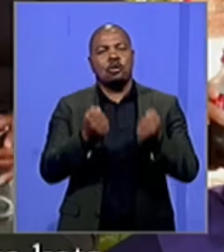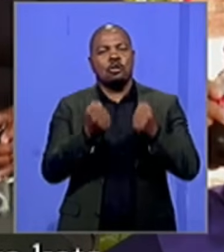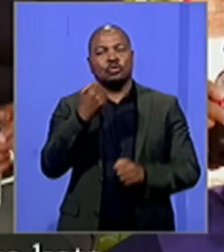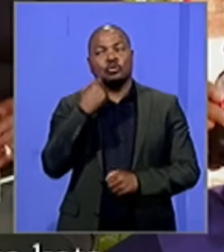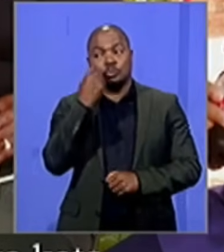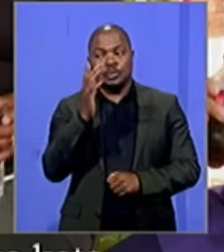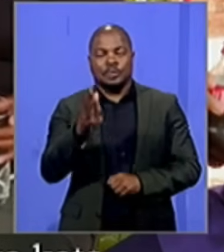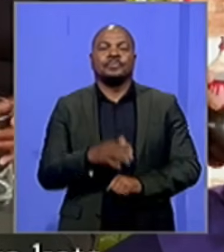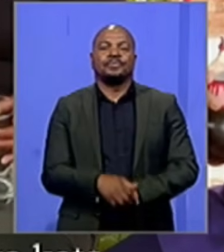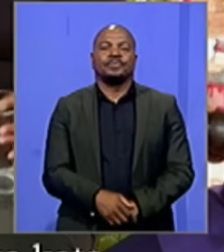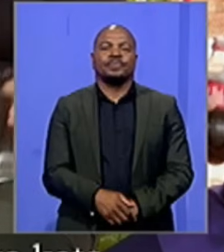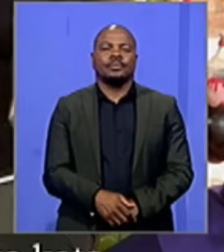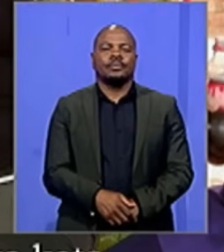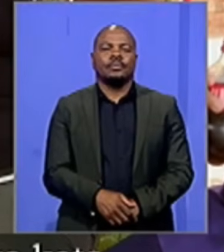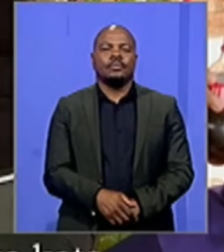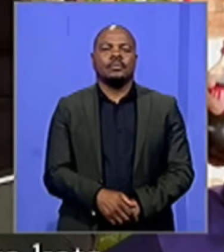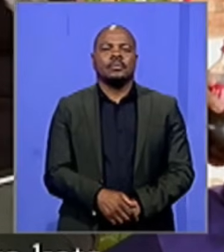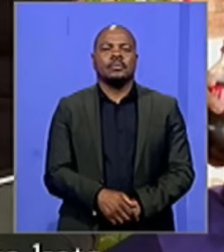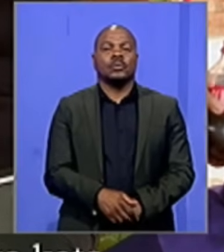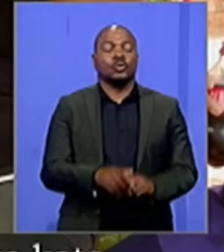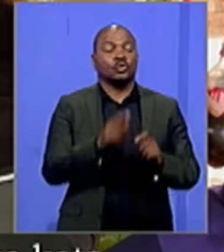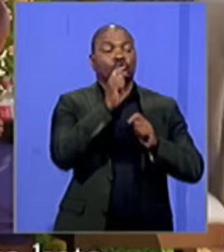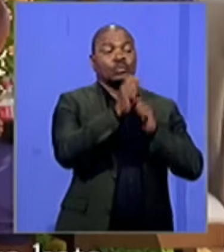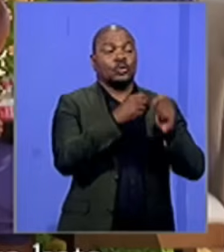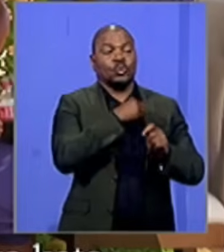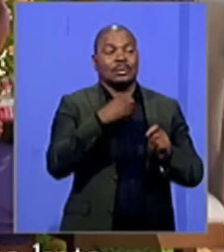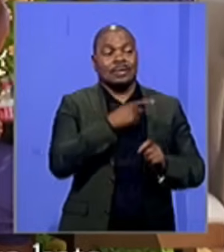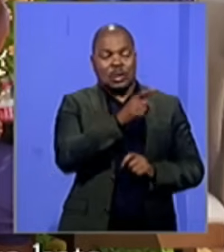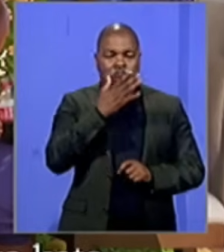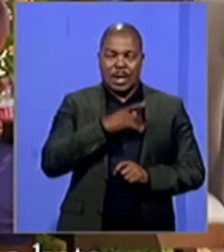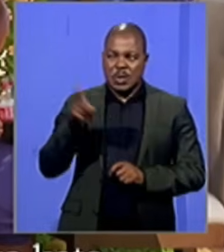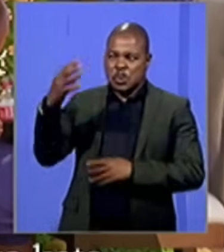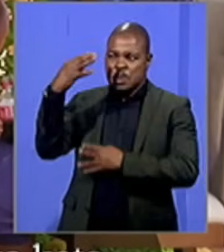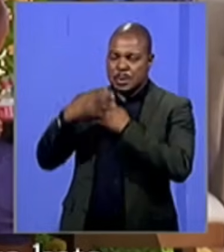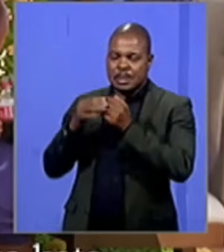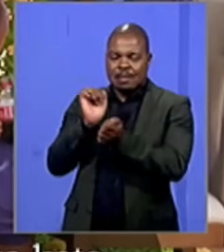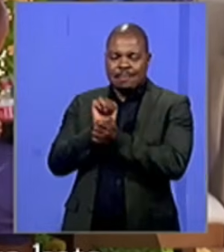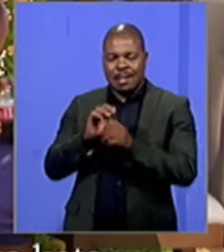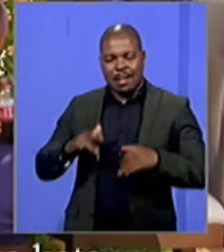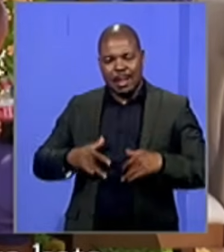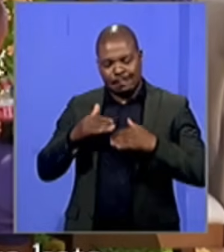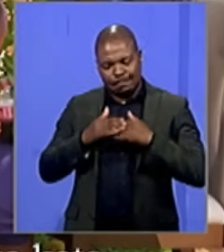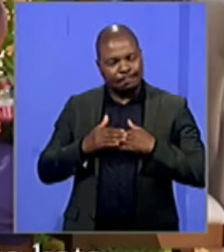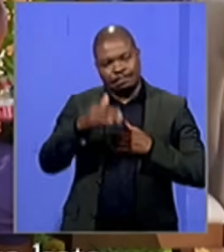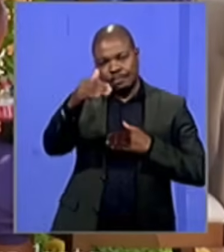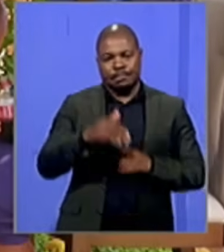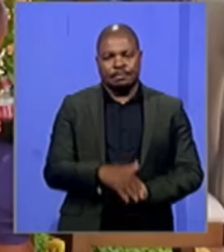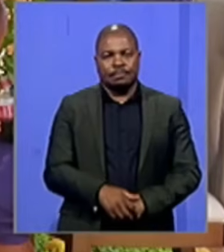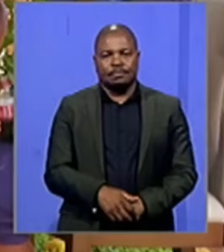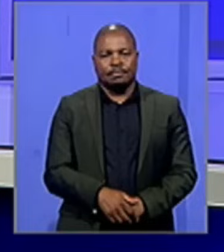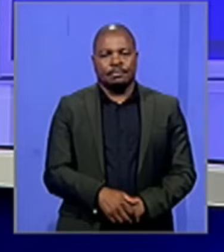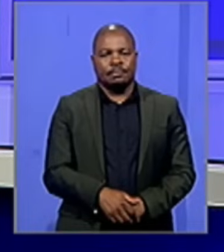go SASSA. Bonkadingala ba nyaka go bona a dutše ntlwana sesi bophelo bja gagwe ka moka.